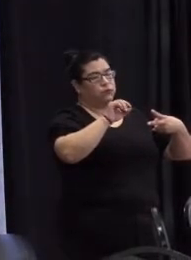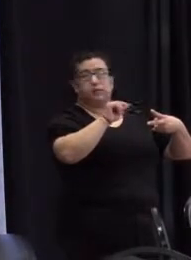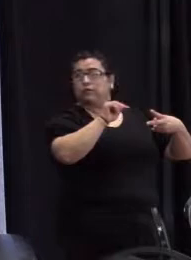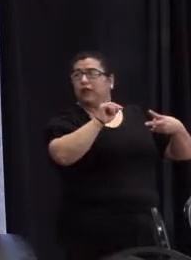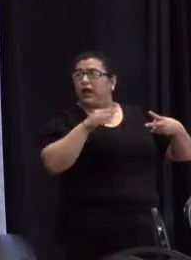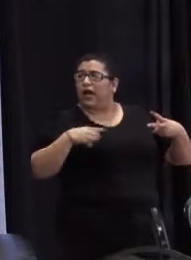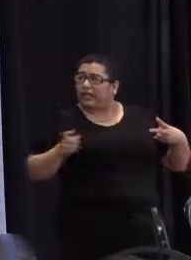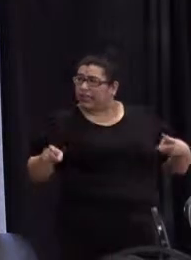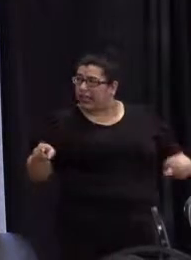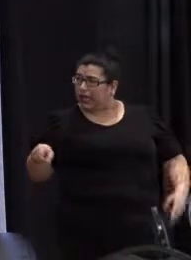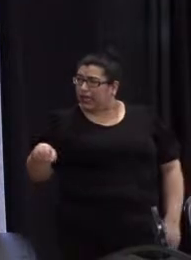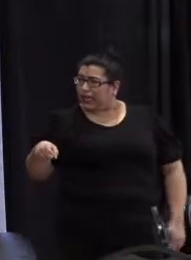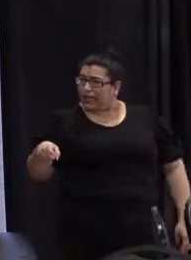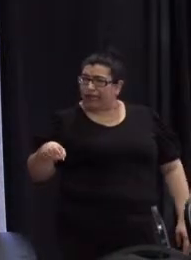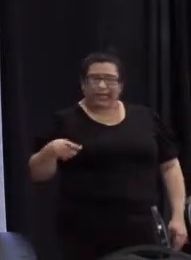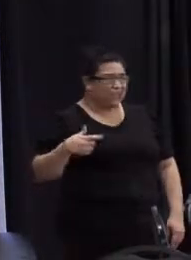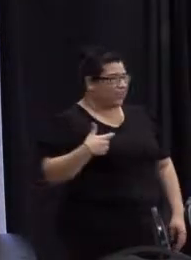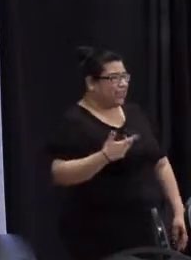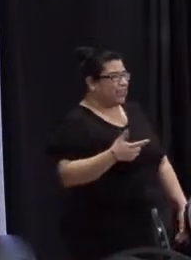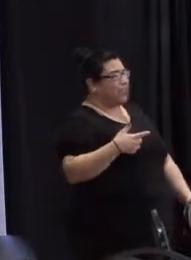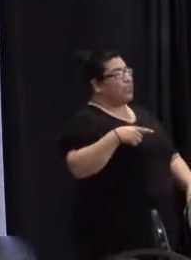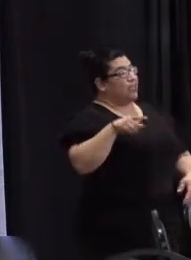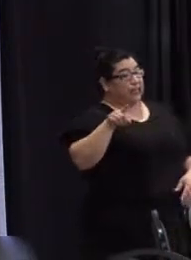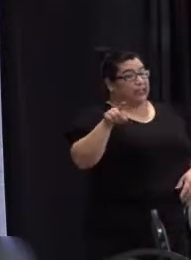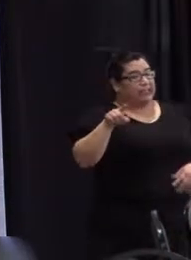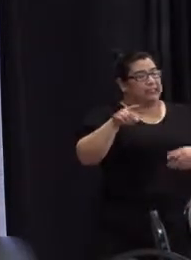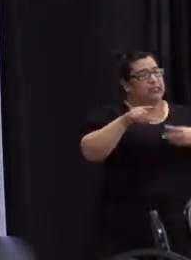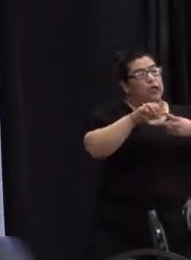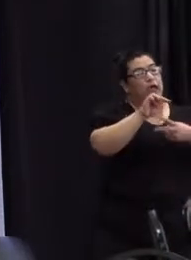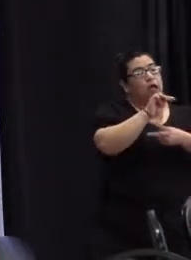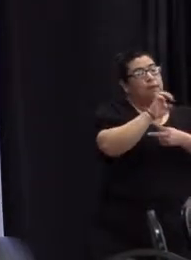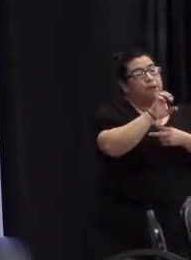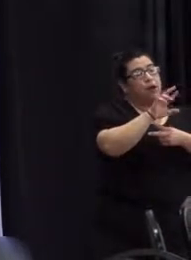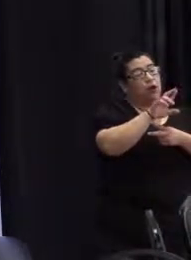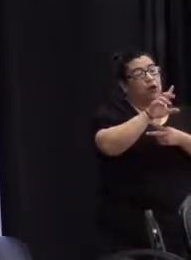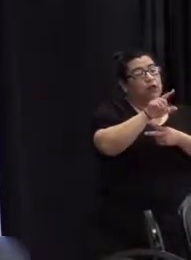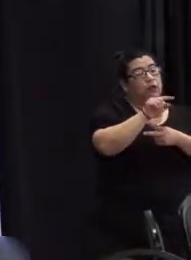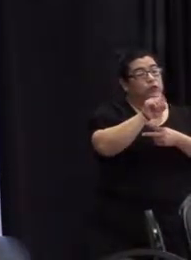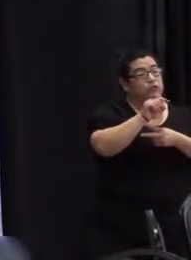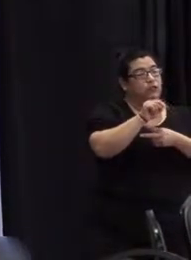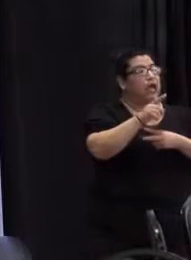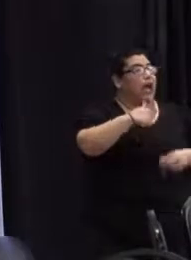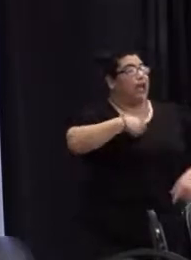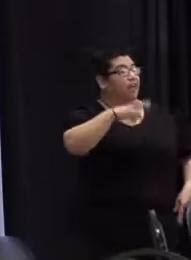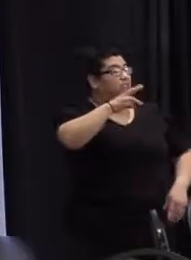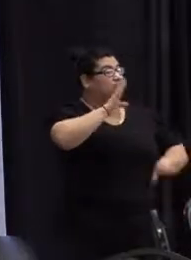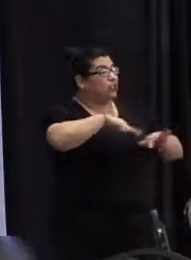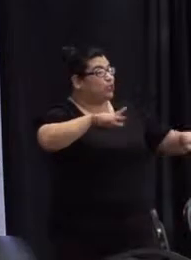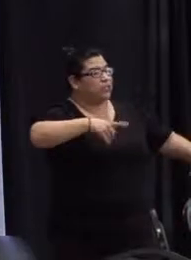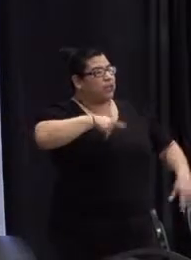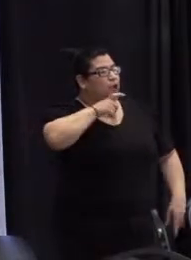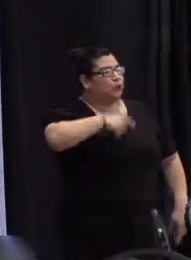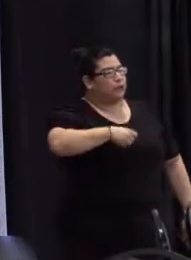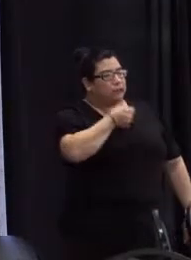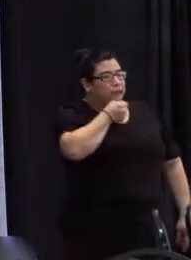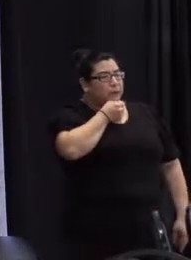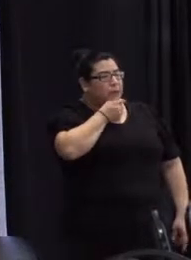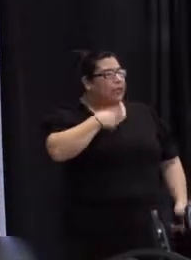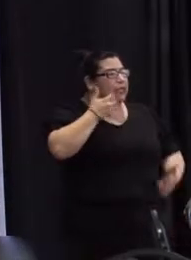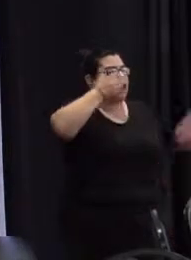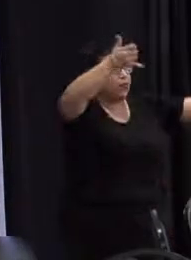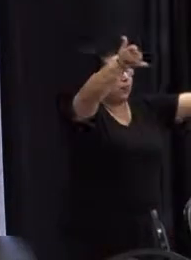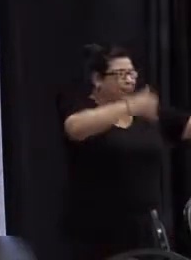I really need this? This is a site that is, because I have 6 children. This